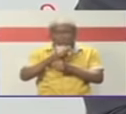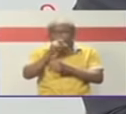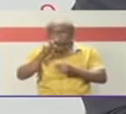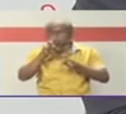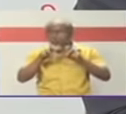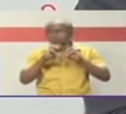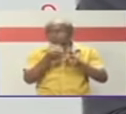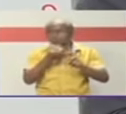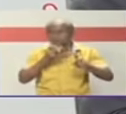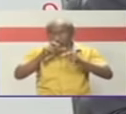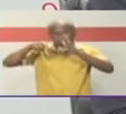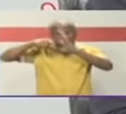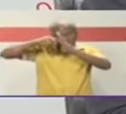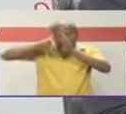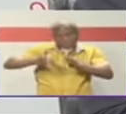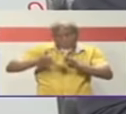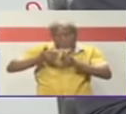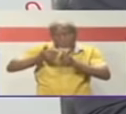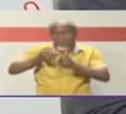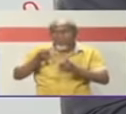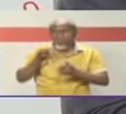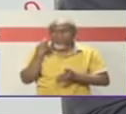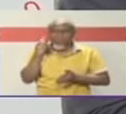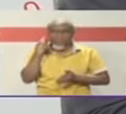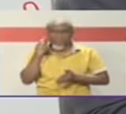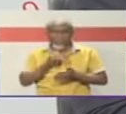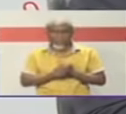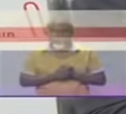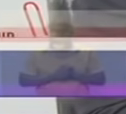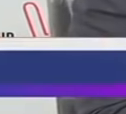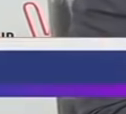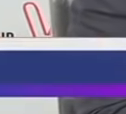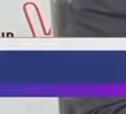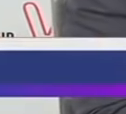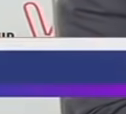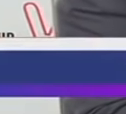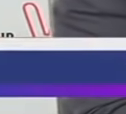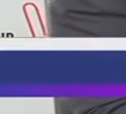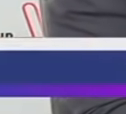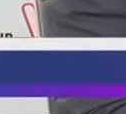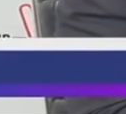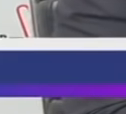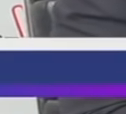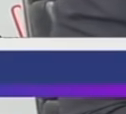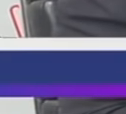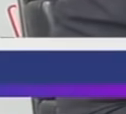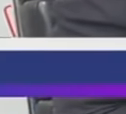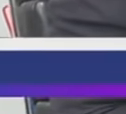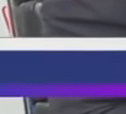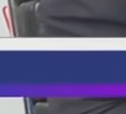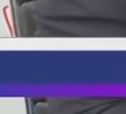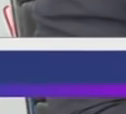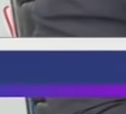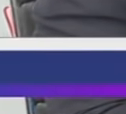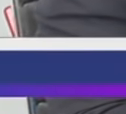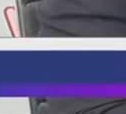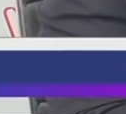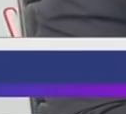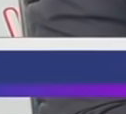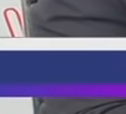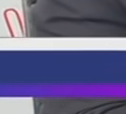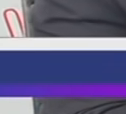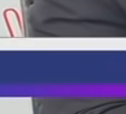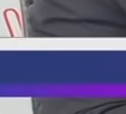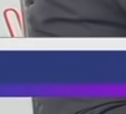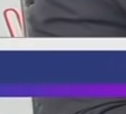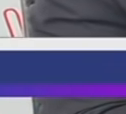the effects of vaccines and possible reports of menstrual changes. Could you elaborate on that and share some information with